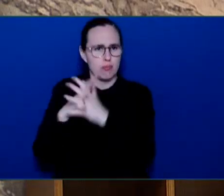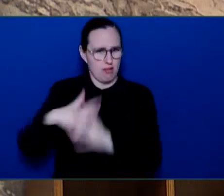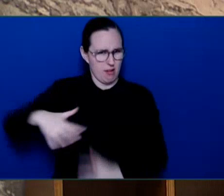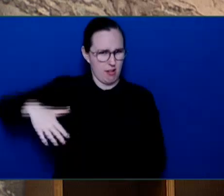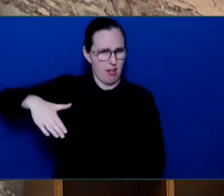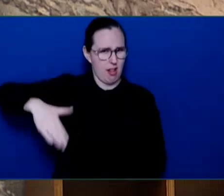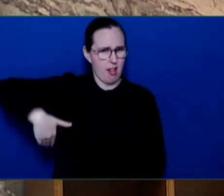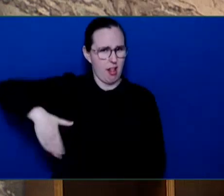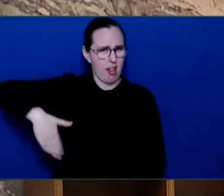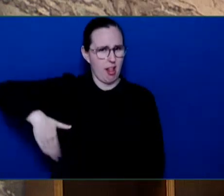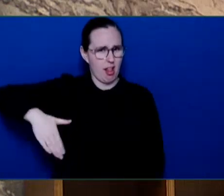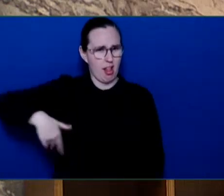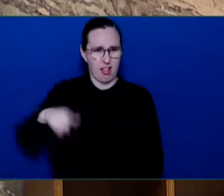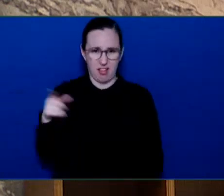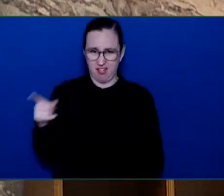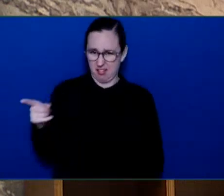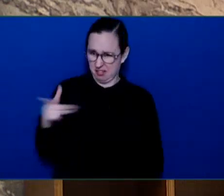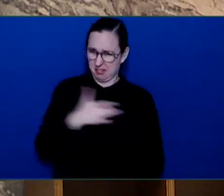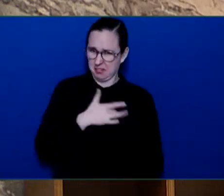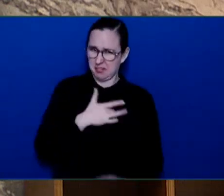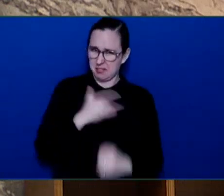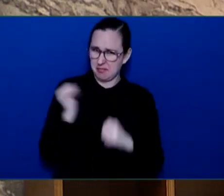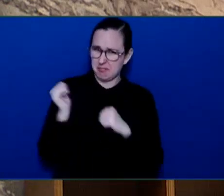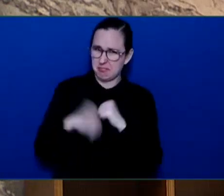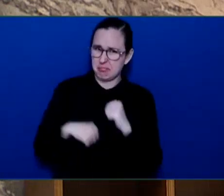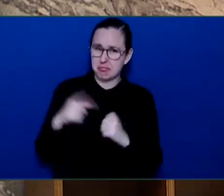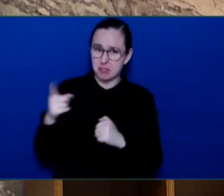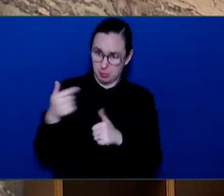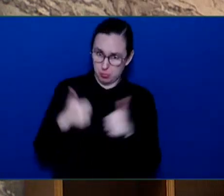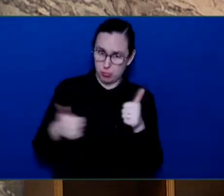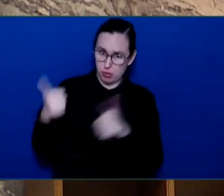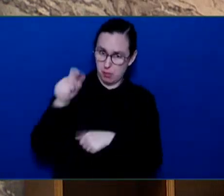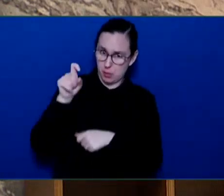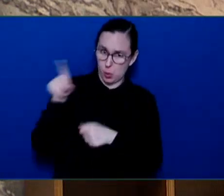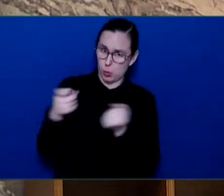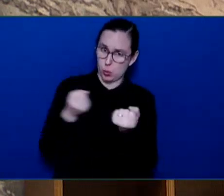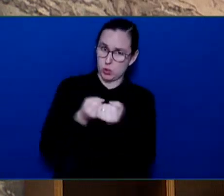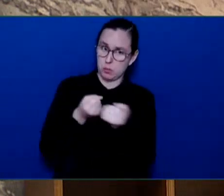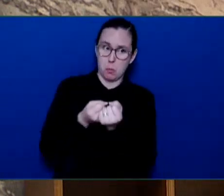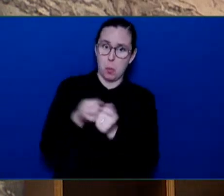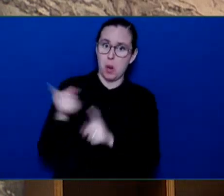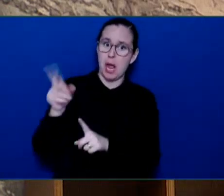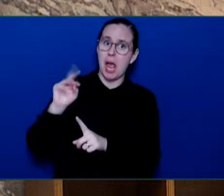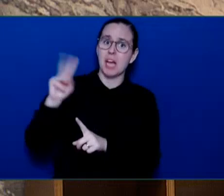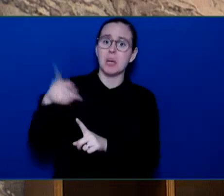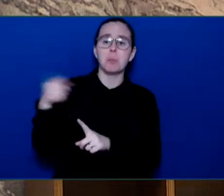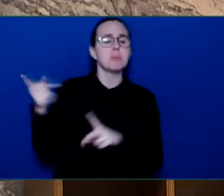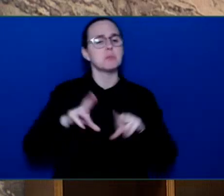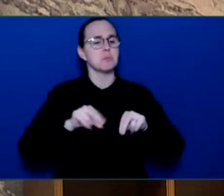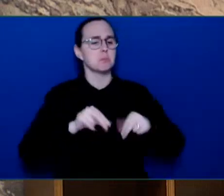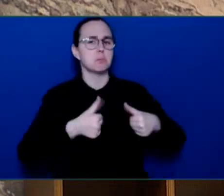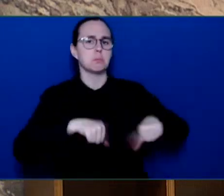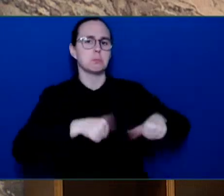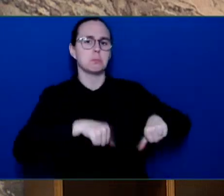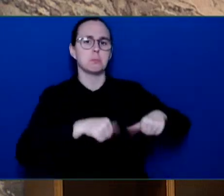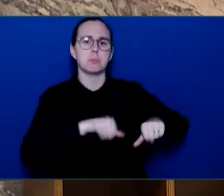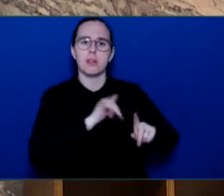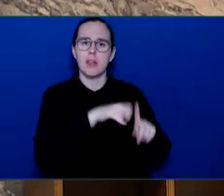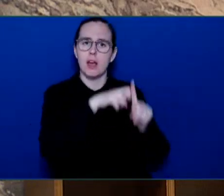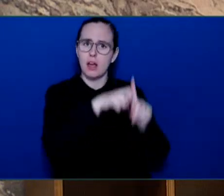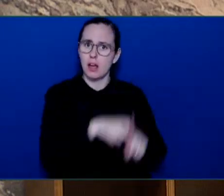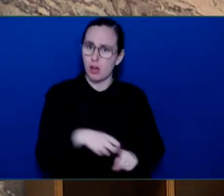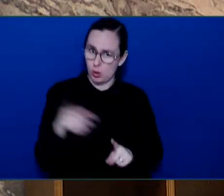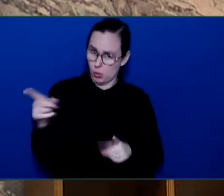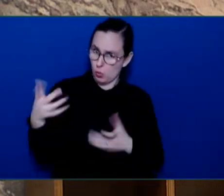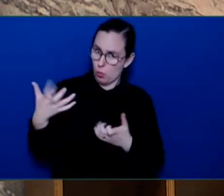and endorse the motion made by the member from Fraser Nicola to request that the Auditor General conduct a